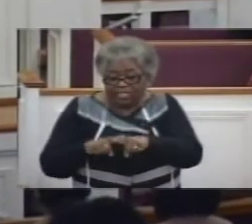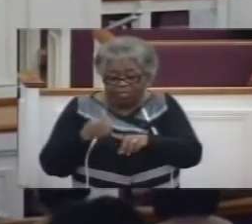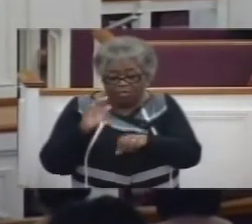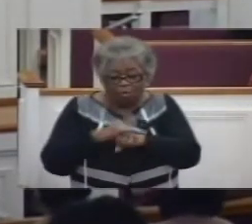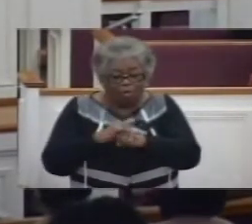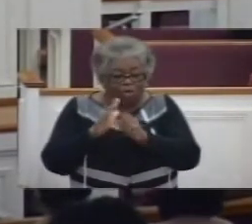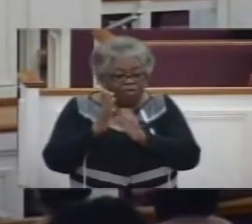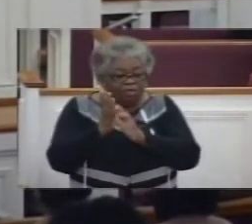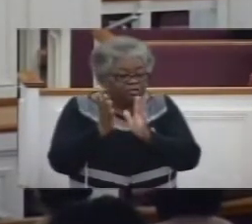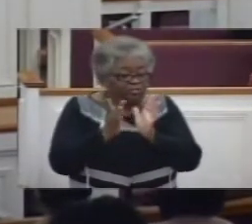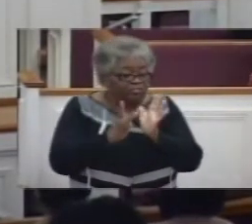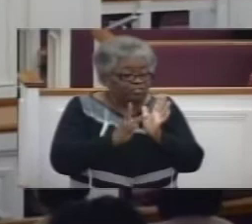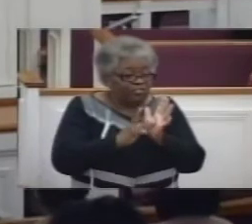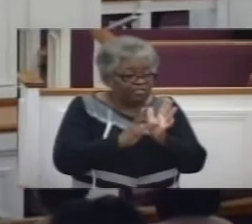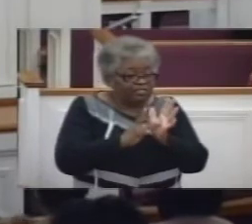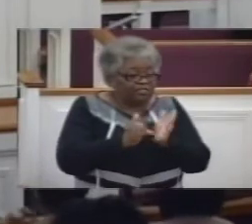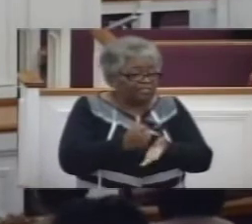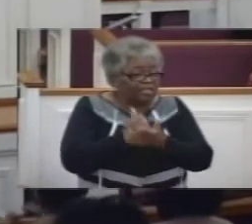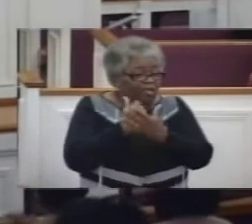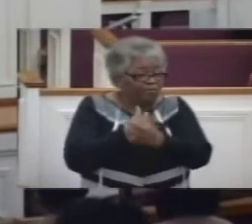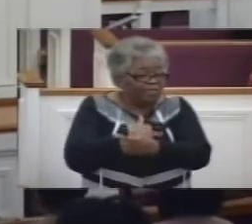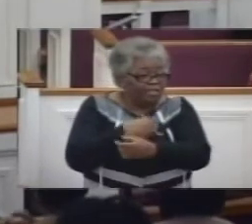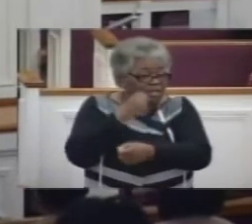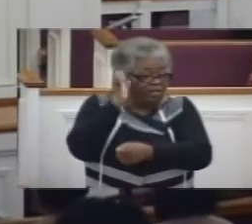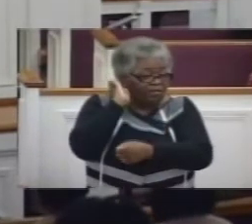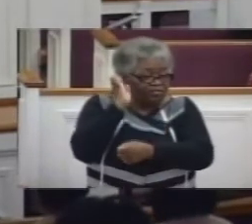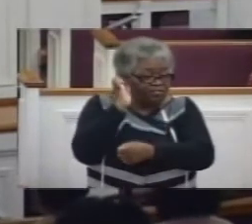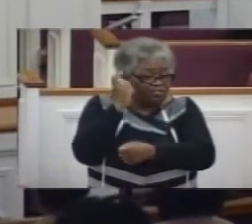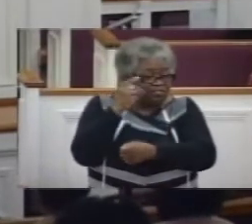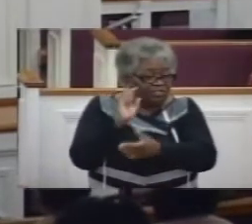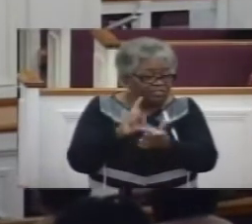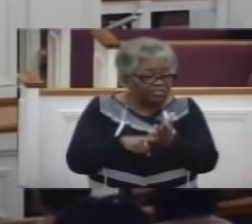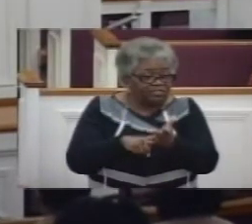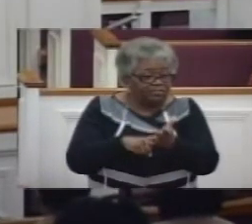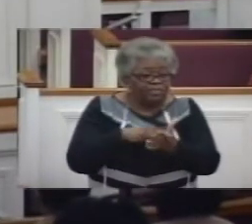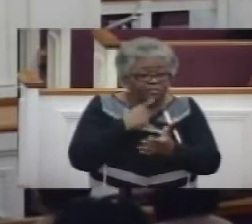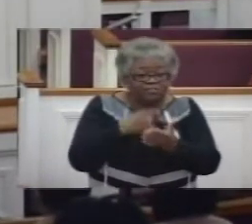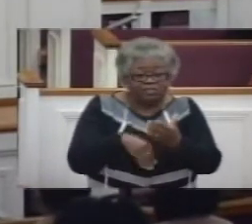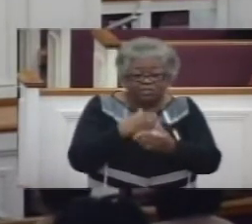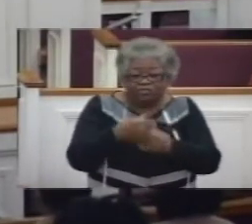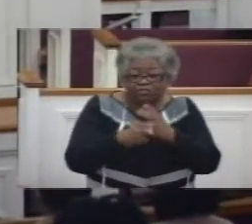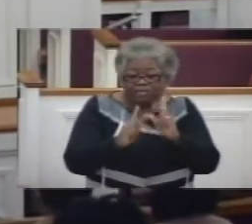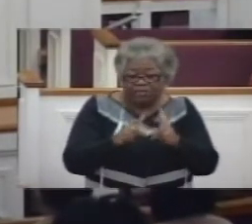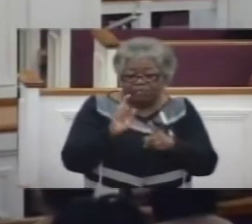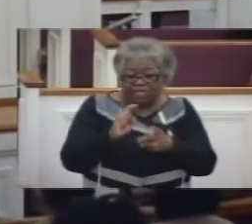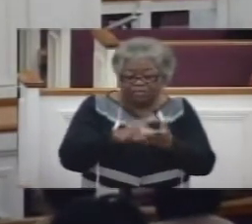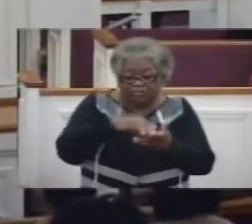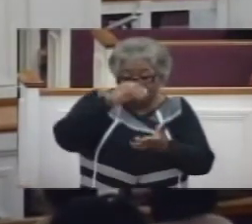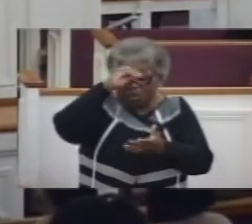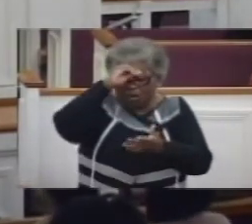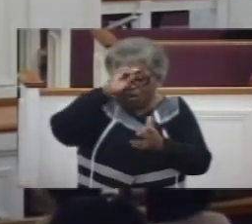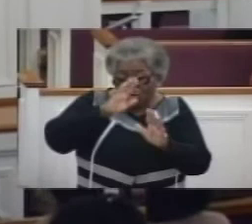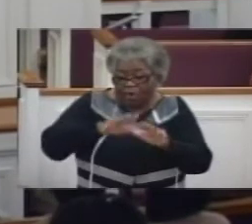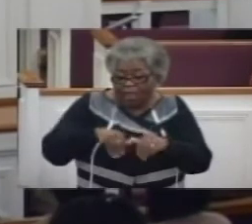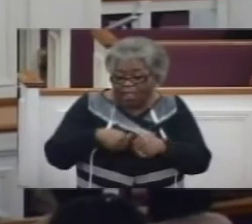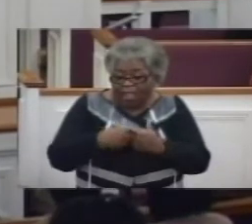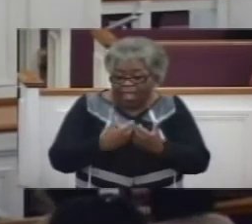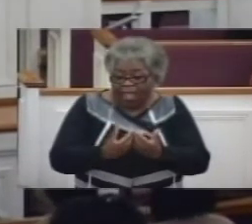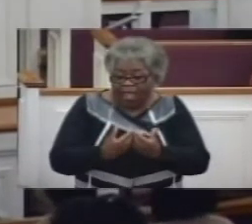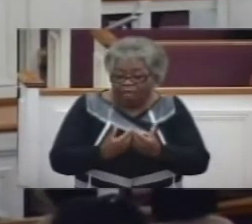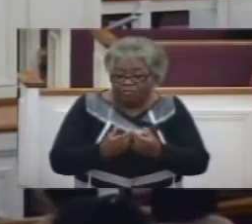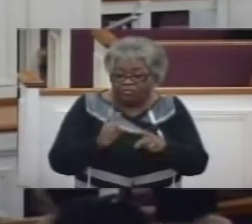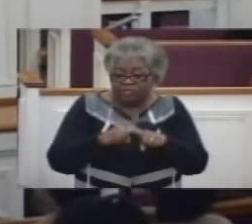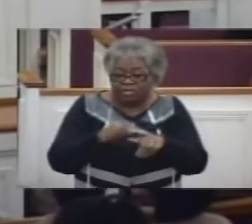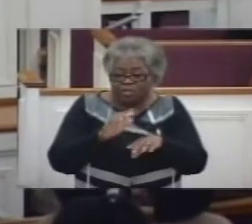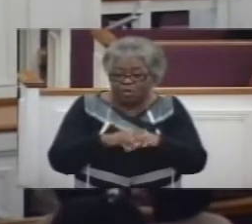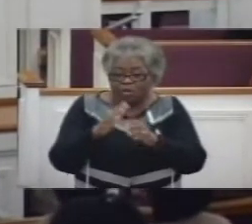on Jesus. Will y'all help me teach this little lesson? Tell your neighbor, say, you got to learn how to lean